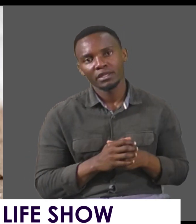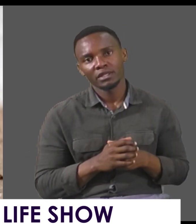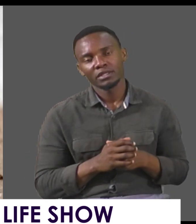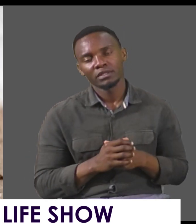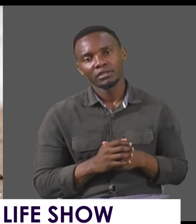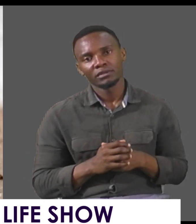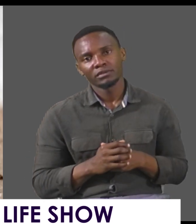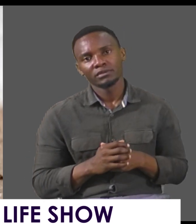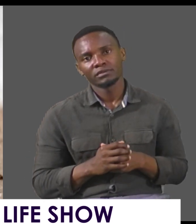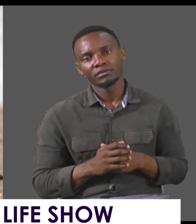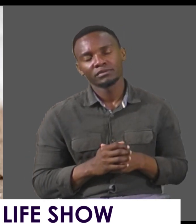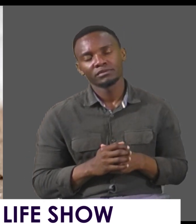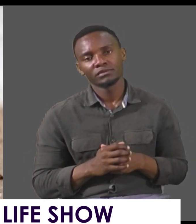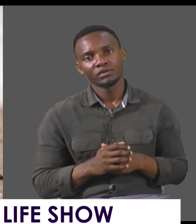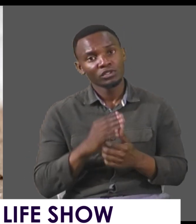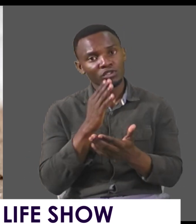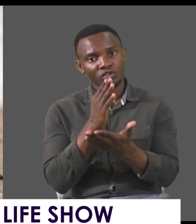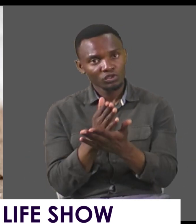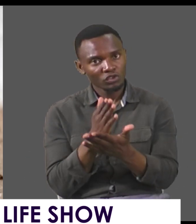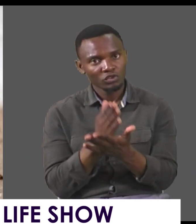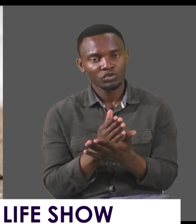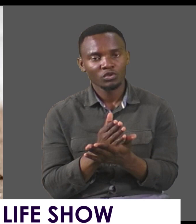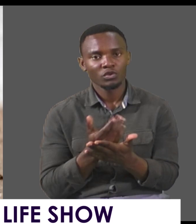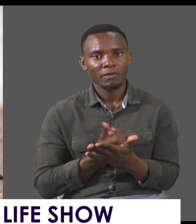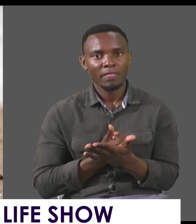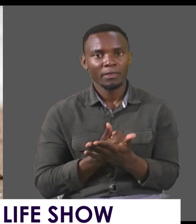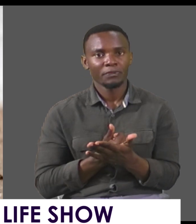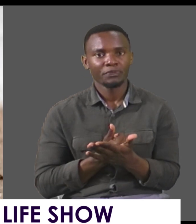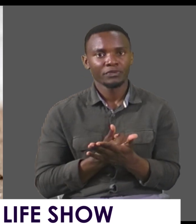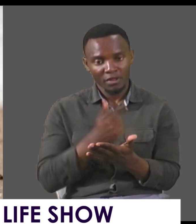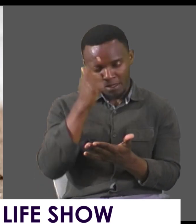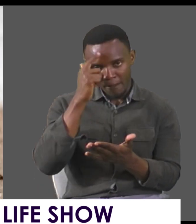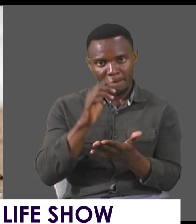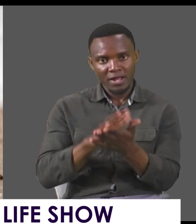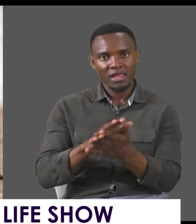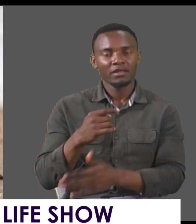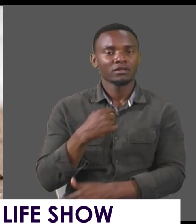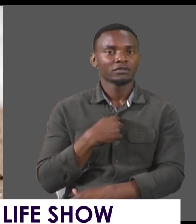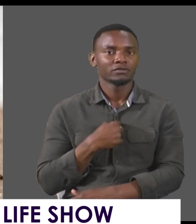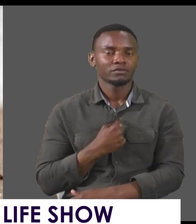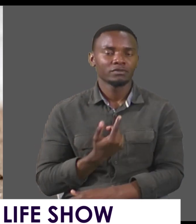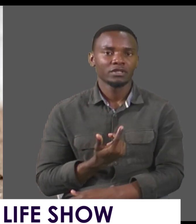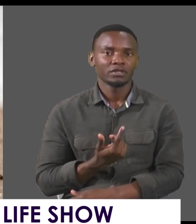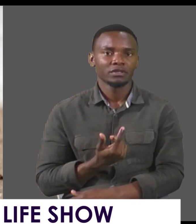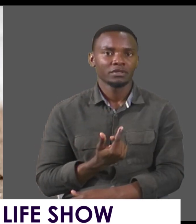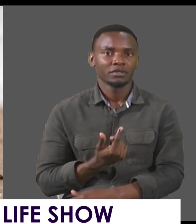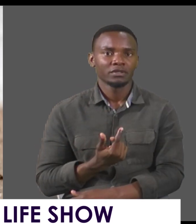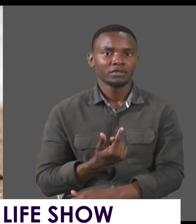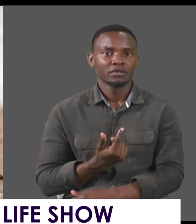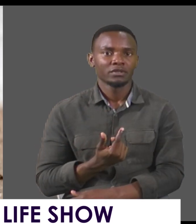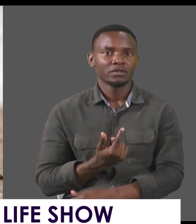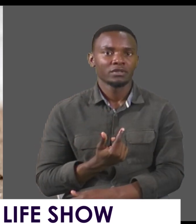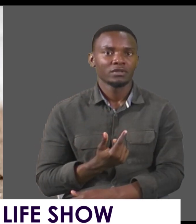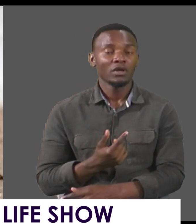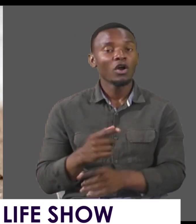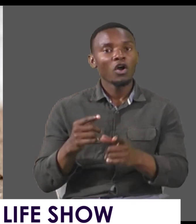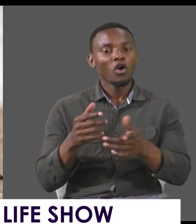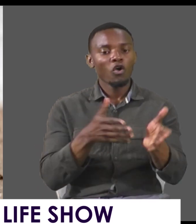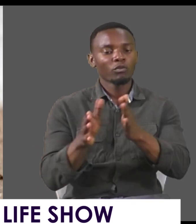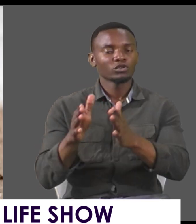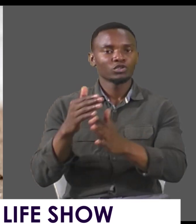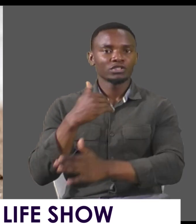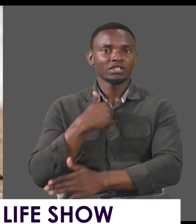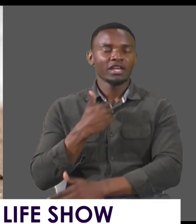brokenheartedness. Believe you me. Believe you me. There is space ahead. Whatever